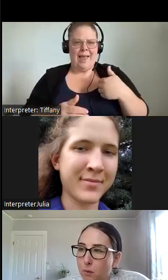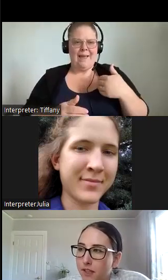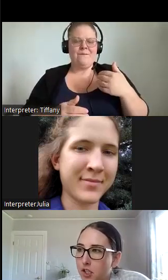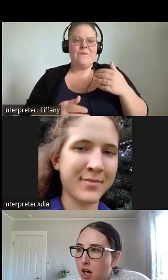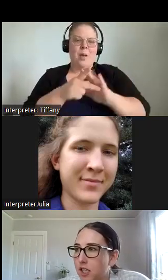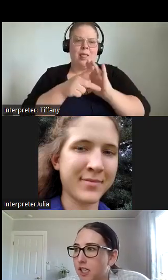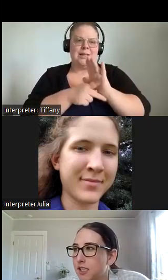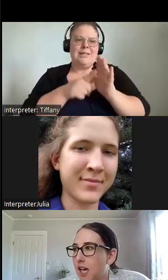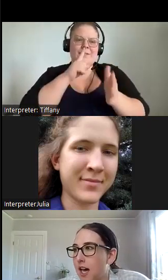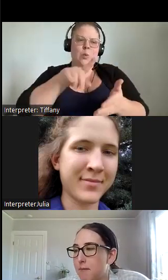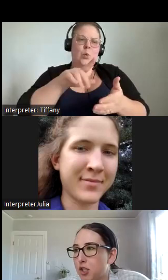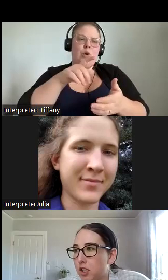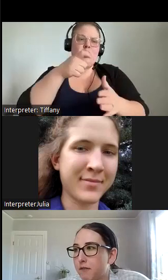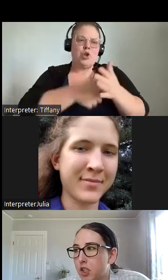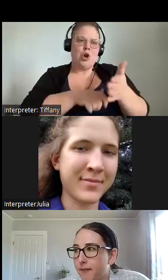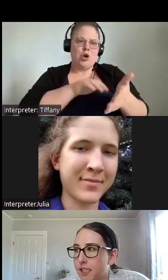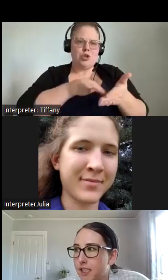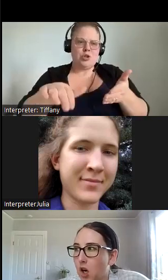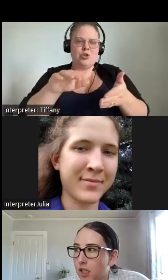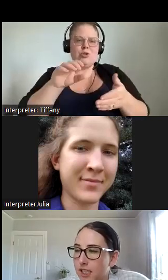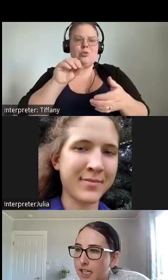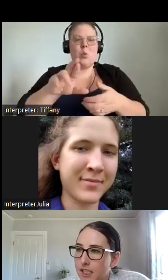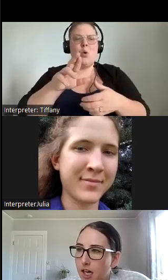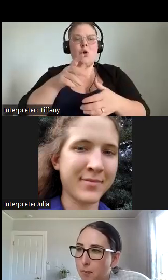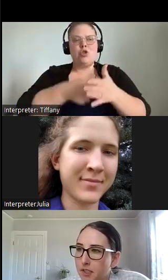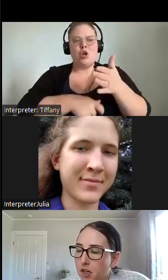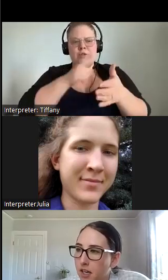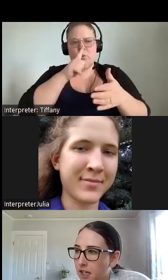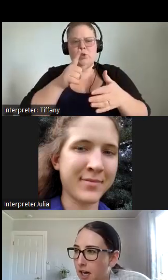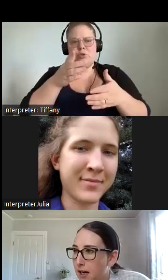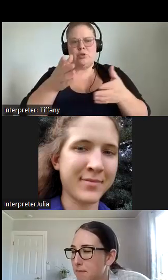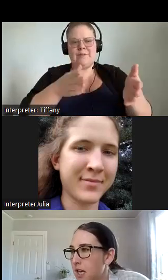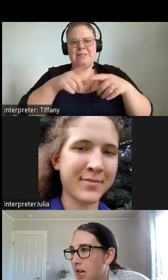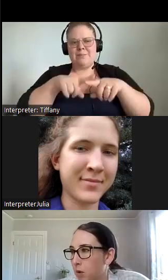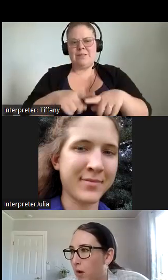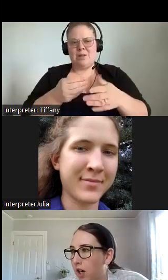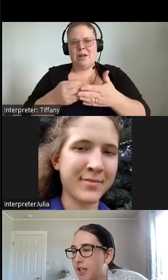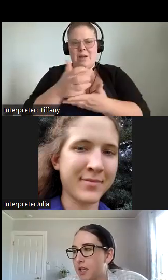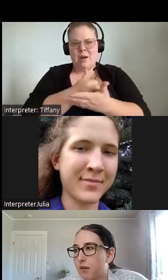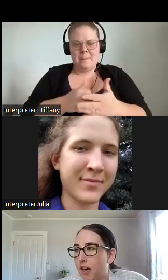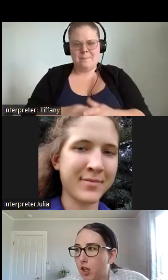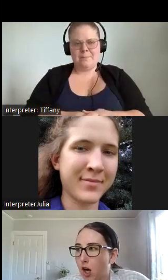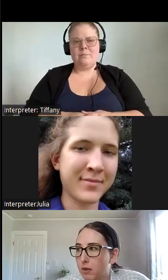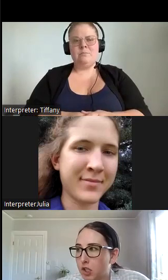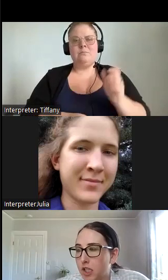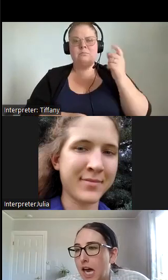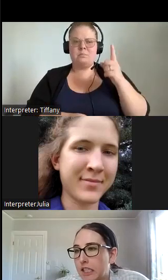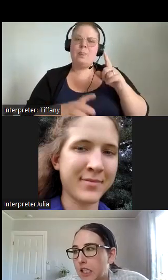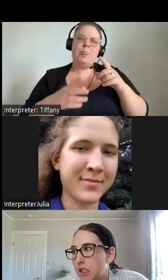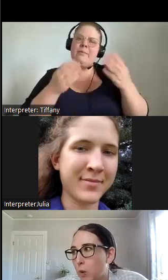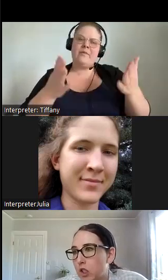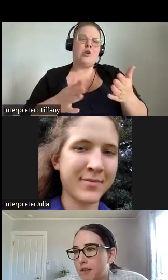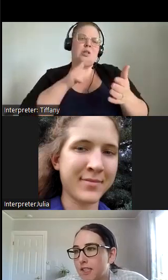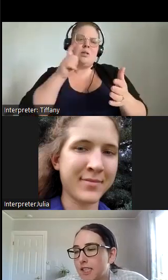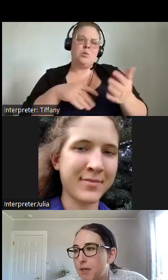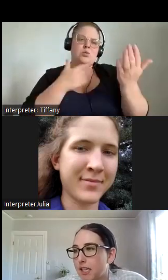policies on waiving charges and charging for services on a sliding scale based on income, and requiring that the provider not restrict